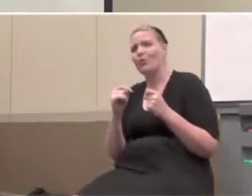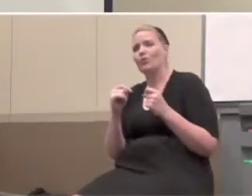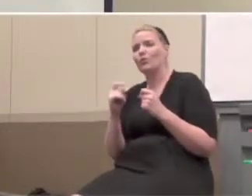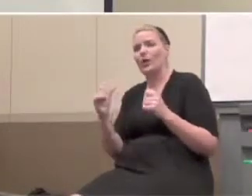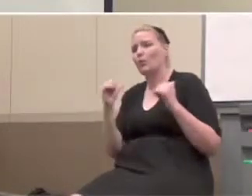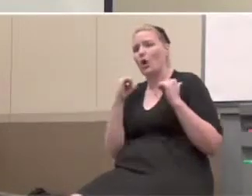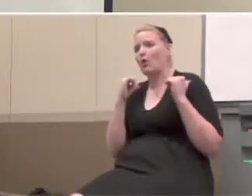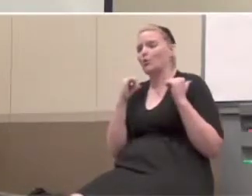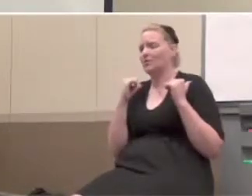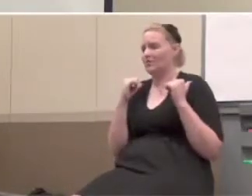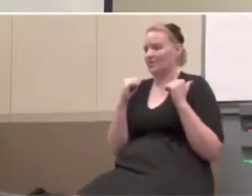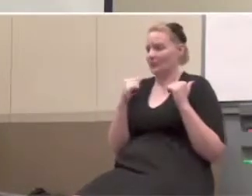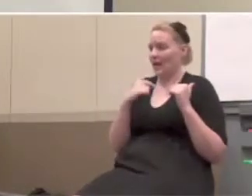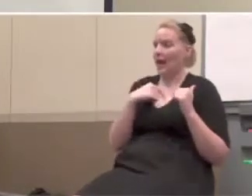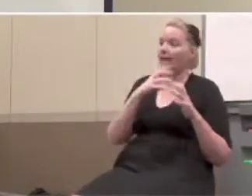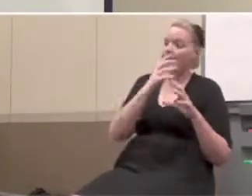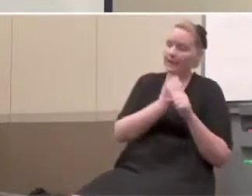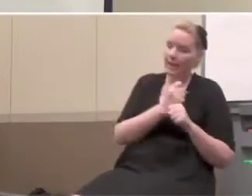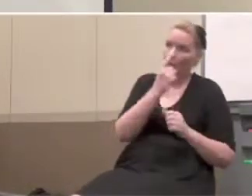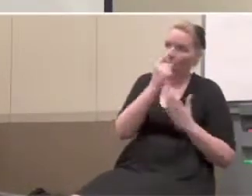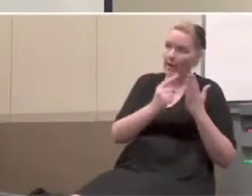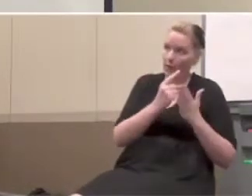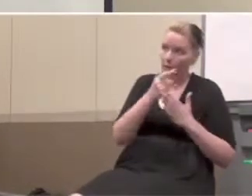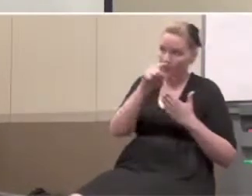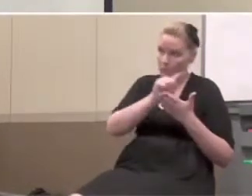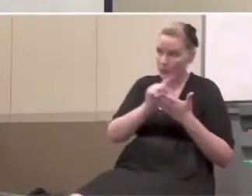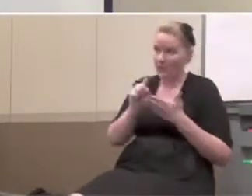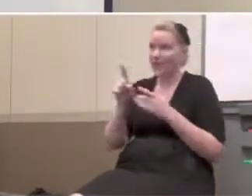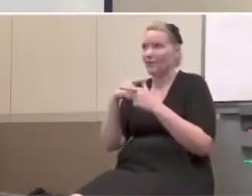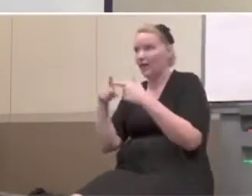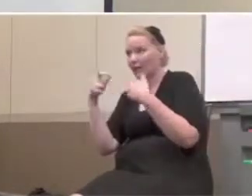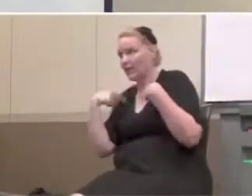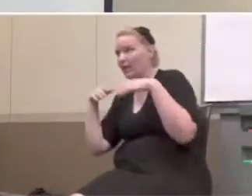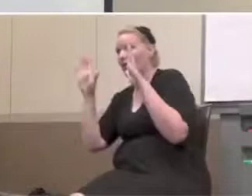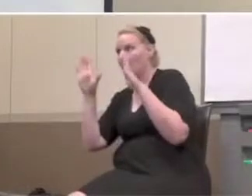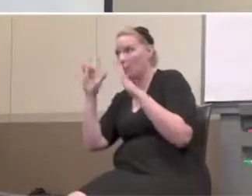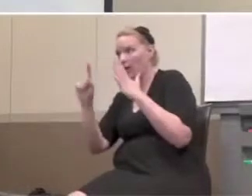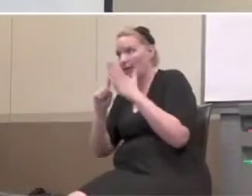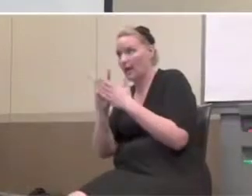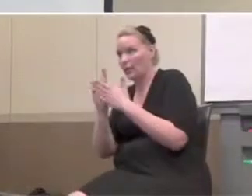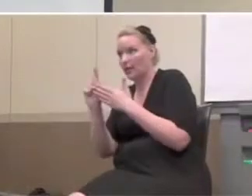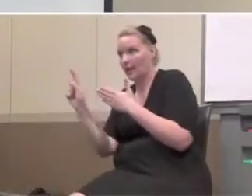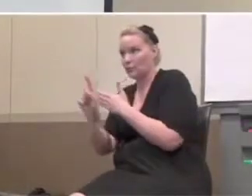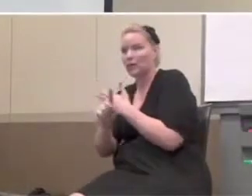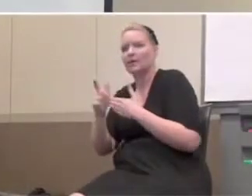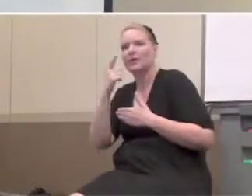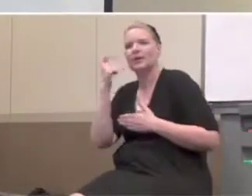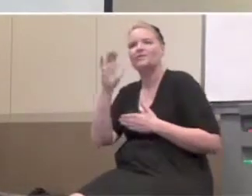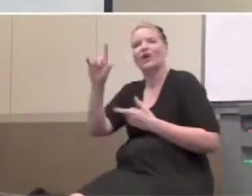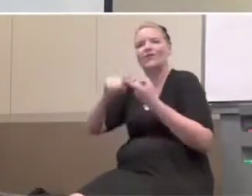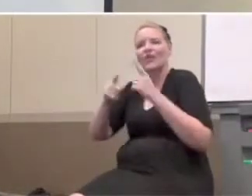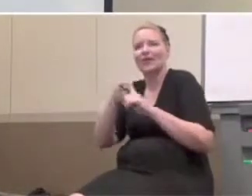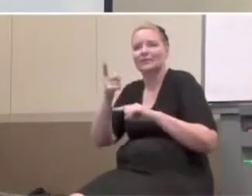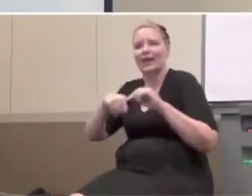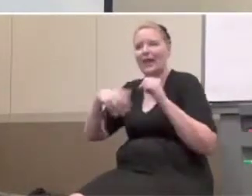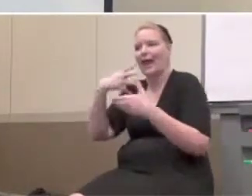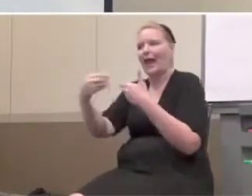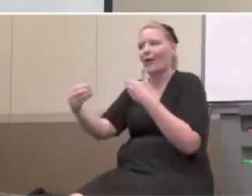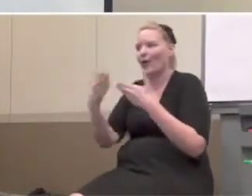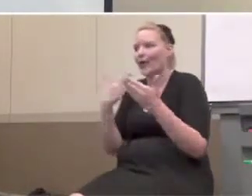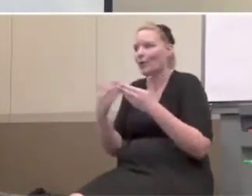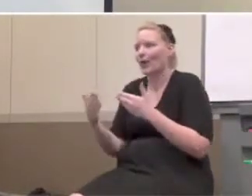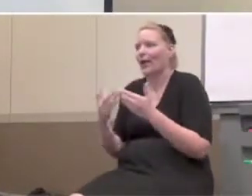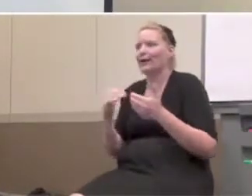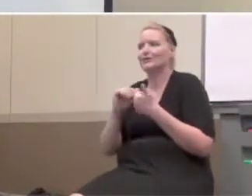probably won't. First off, they've already said goodbye to their friends, and then they'd be sitting out on the porch kind of bored. Nothing to do. It's not worth